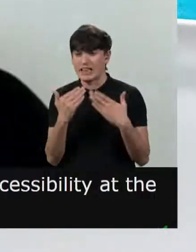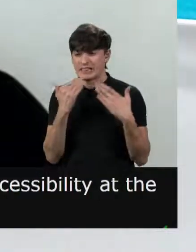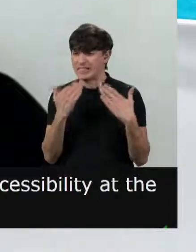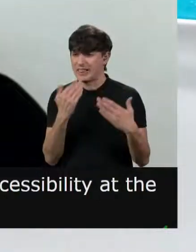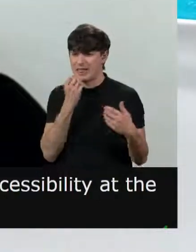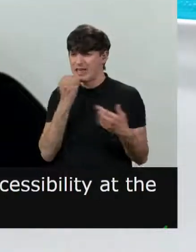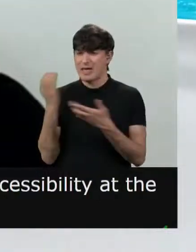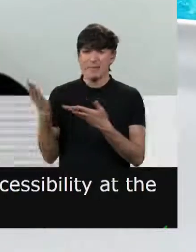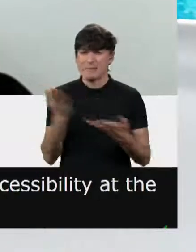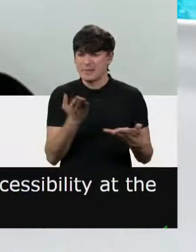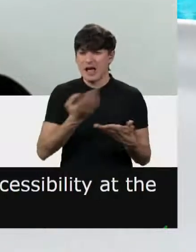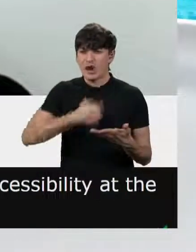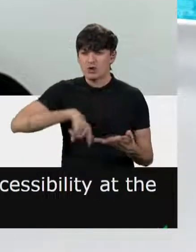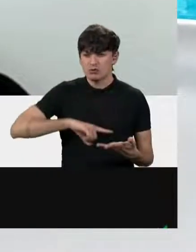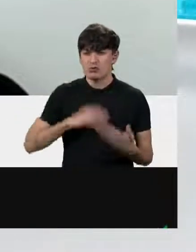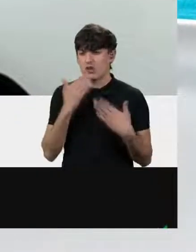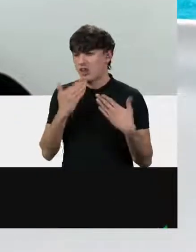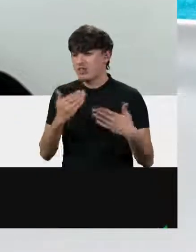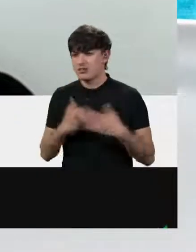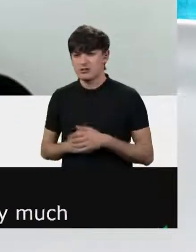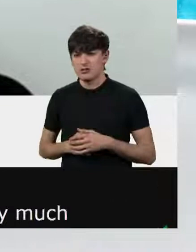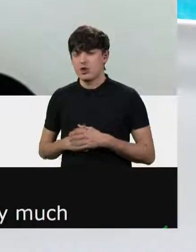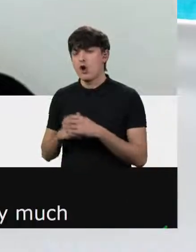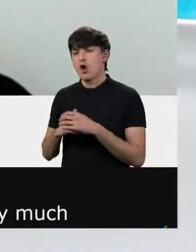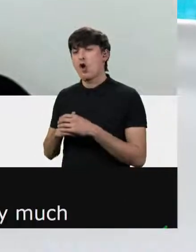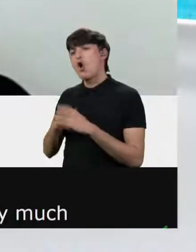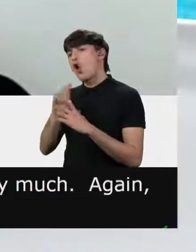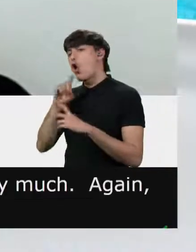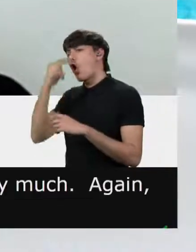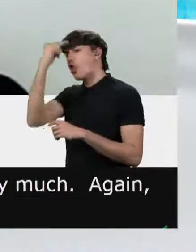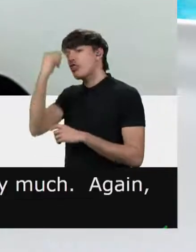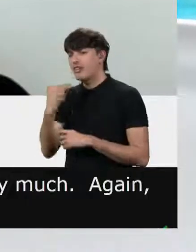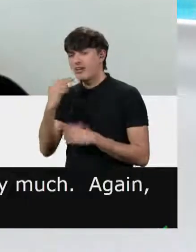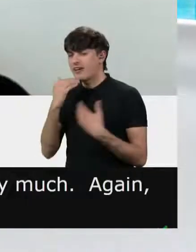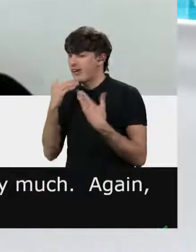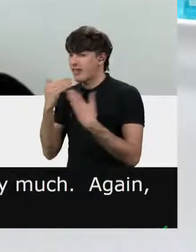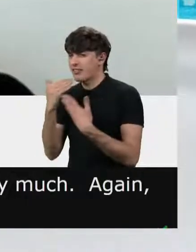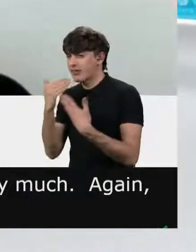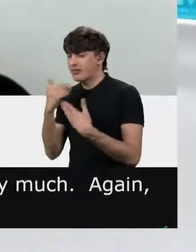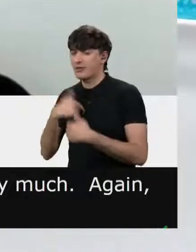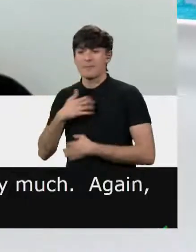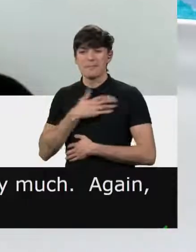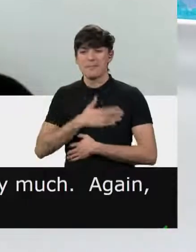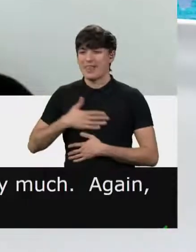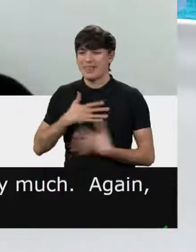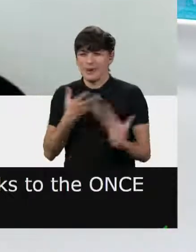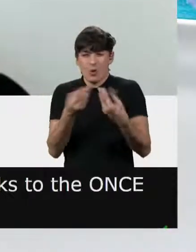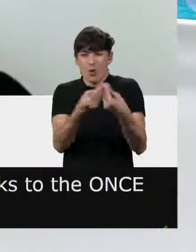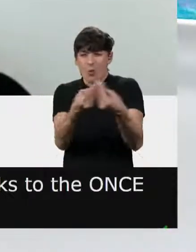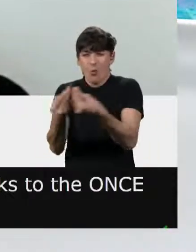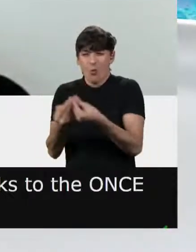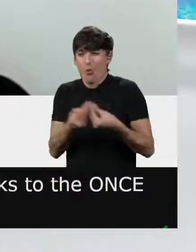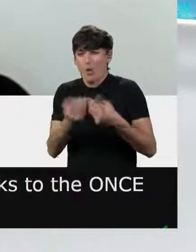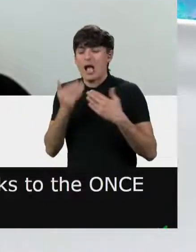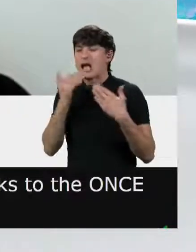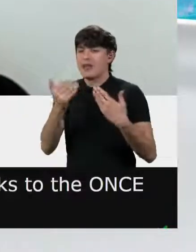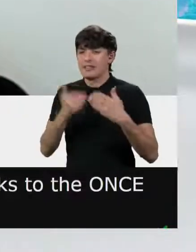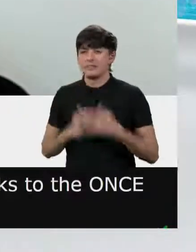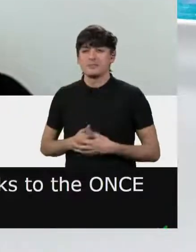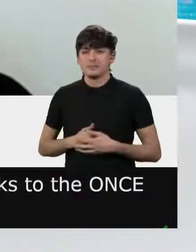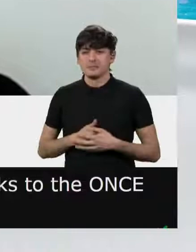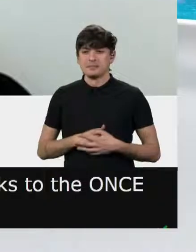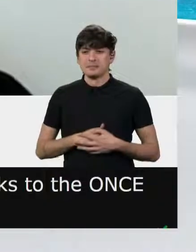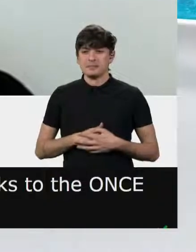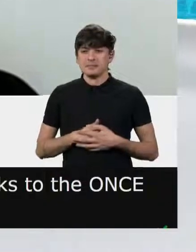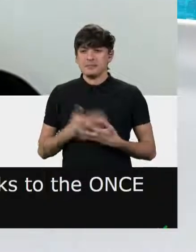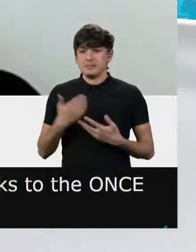So again, thanks very much for having invited us, and thanks to the ONCE Foundation. It's a pleasure to be here with all of you.